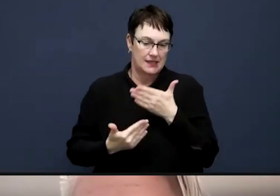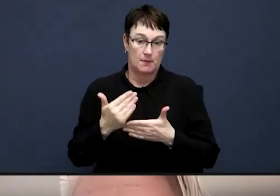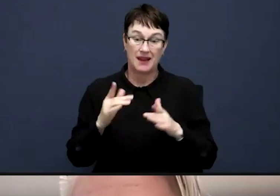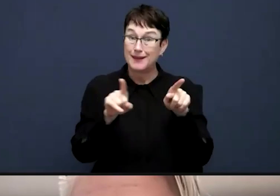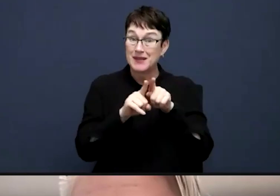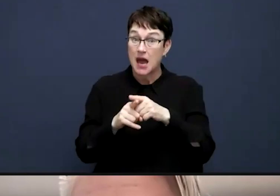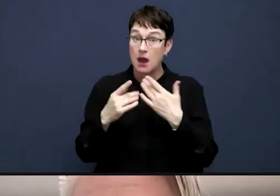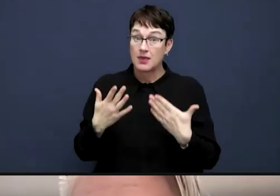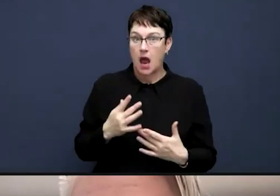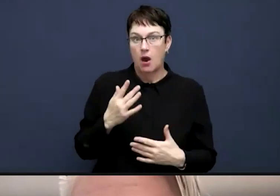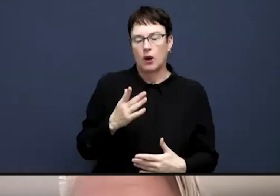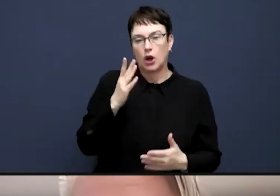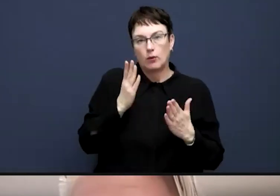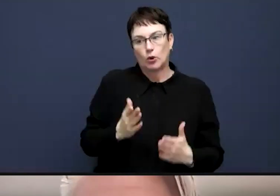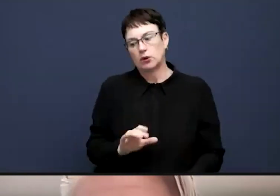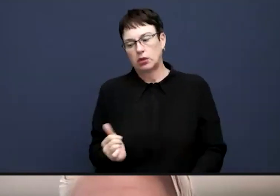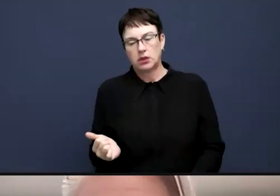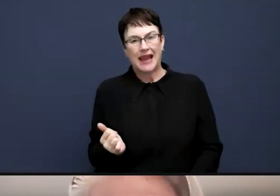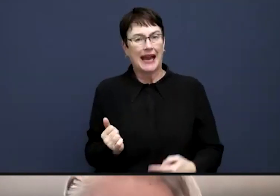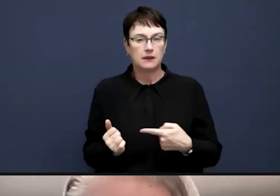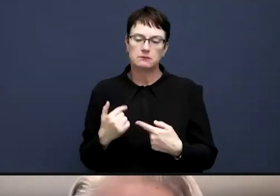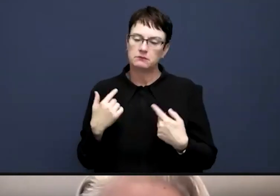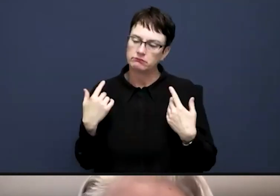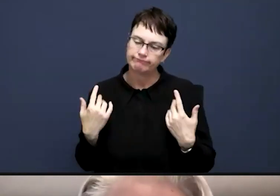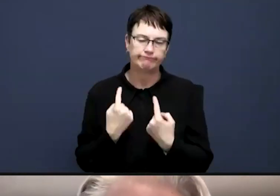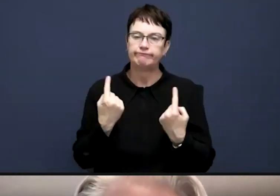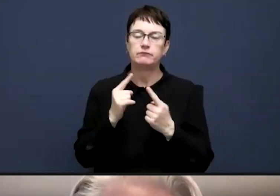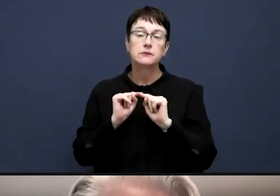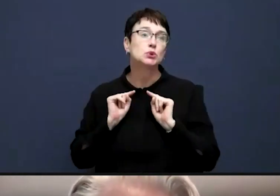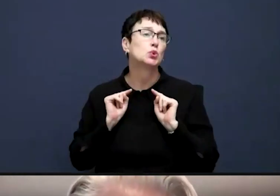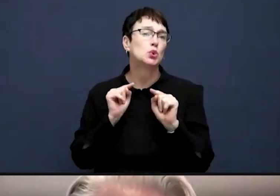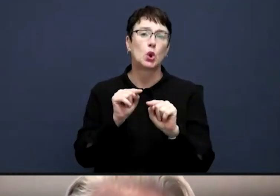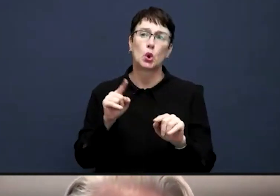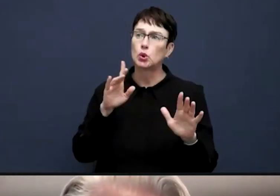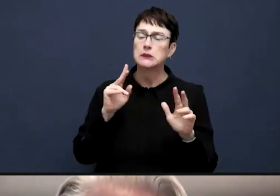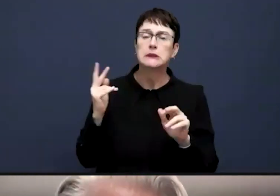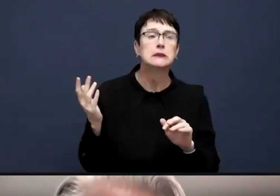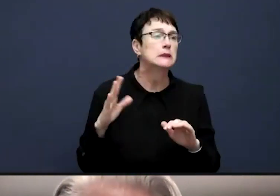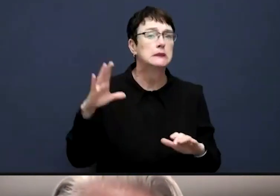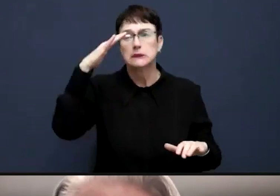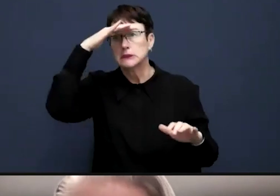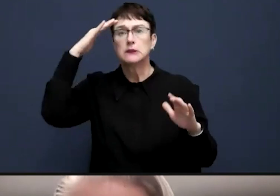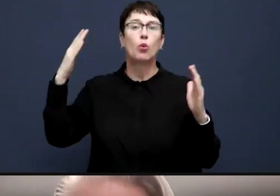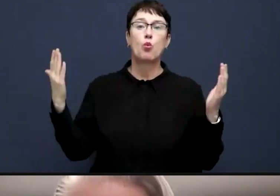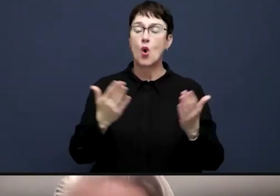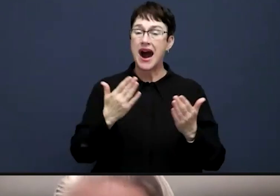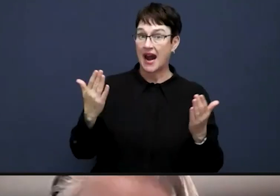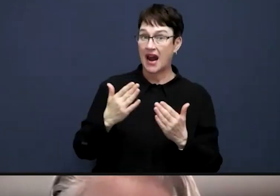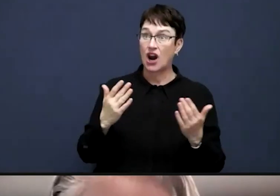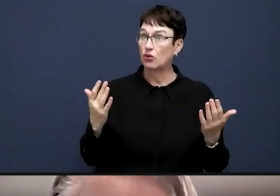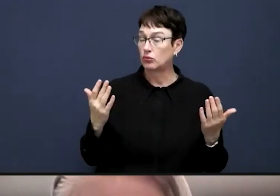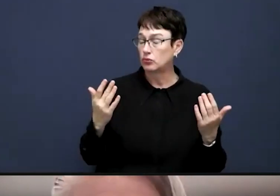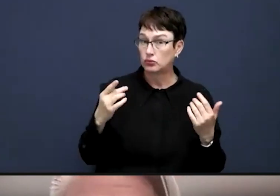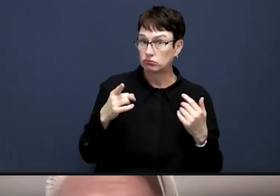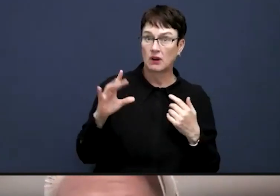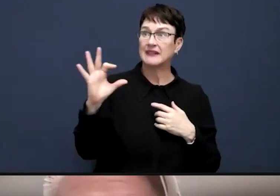and it's always a struggle for her, in fact, to find a place. Should we try to ask the question to Google? So